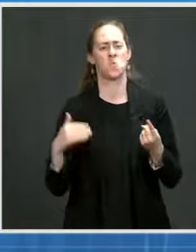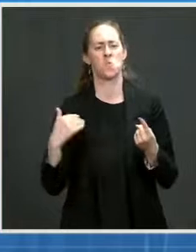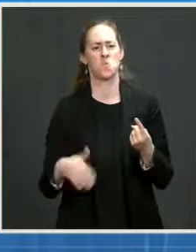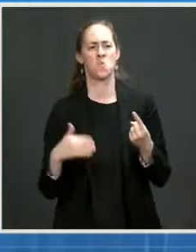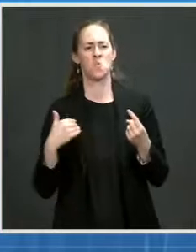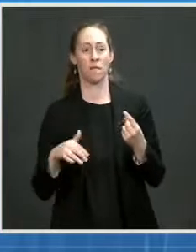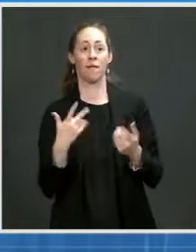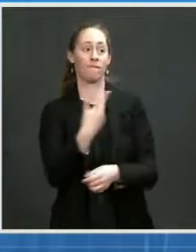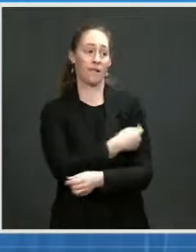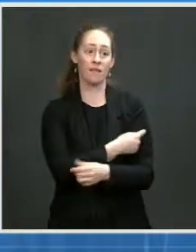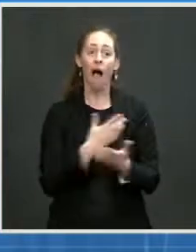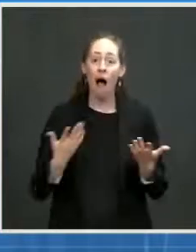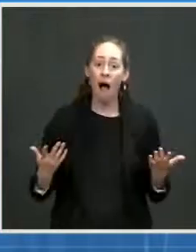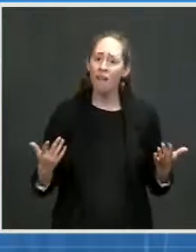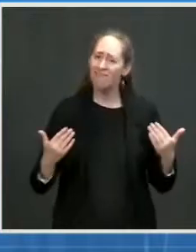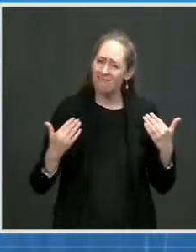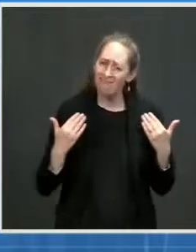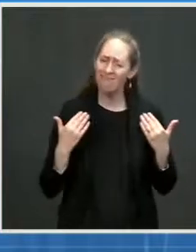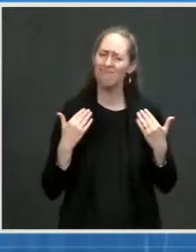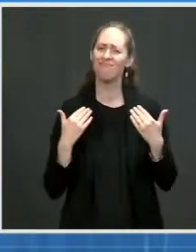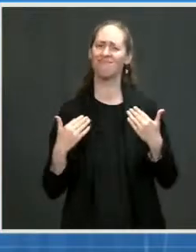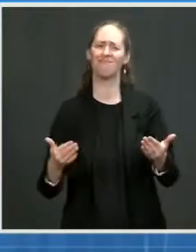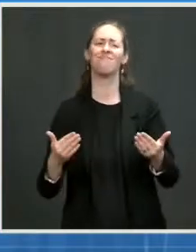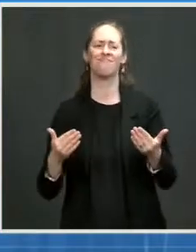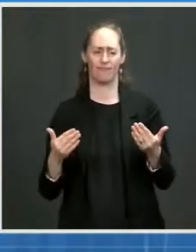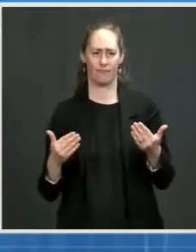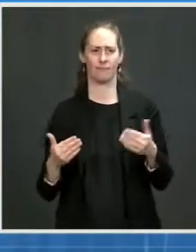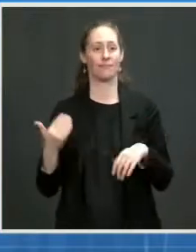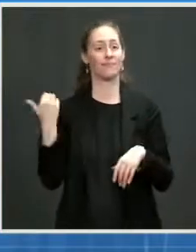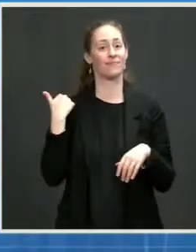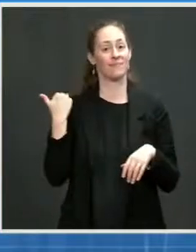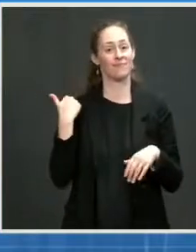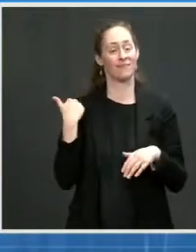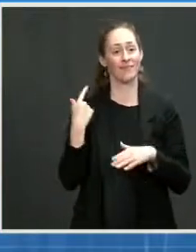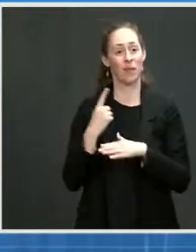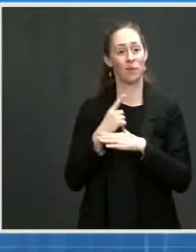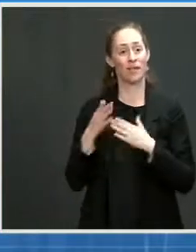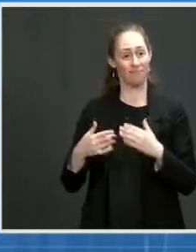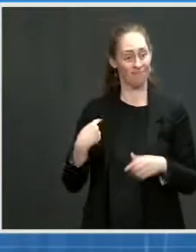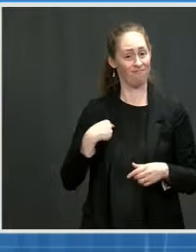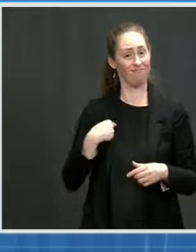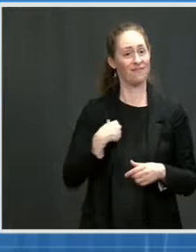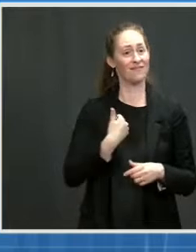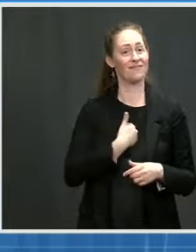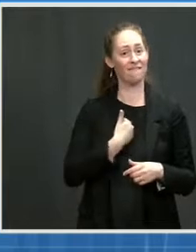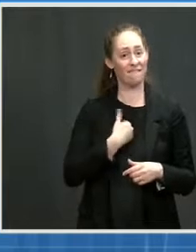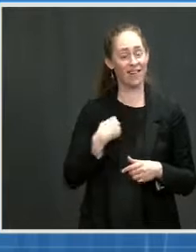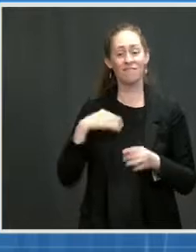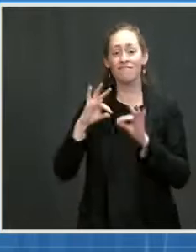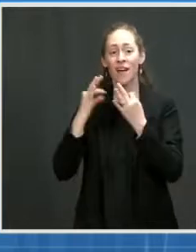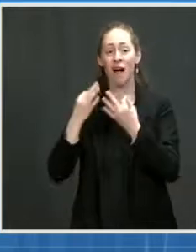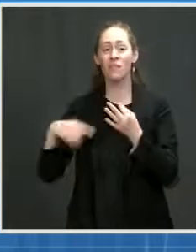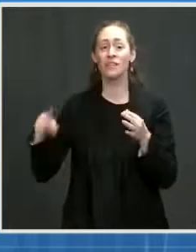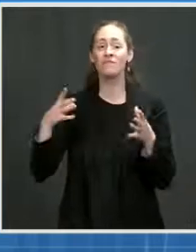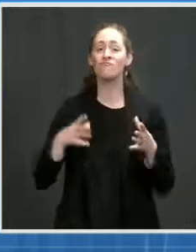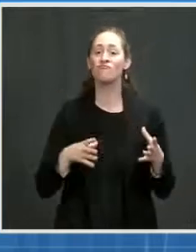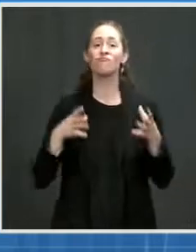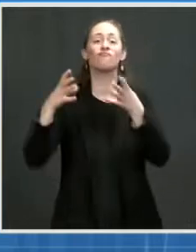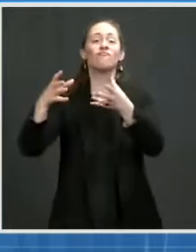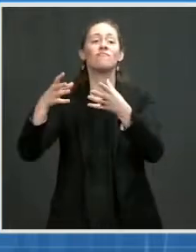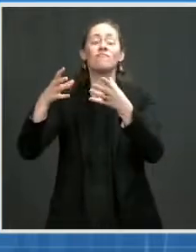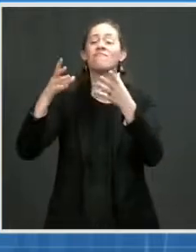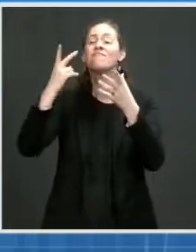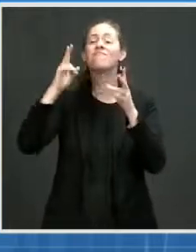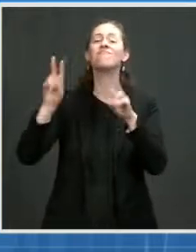vaccinated. This past weekend, I spent some time outside with my family, and I was encouraged to see so many others outside and to see